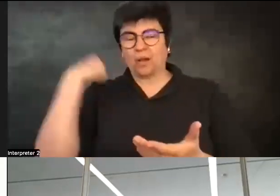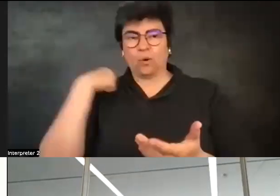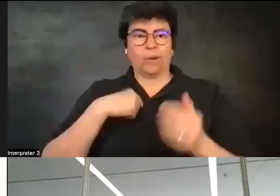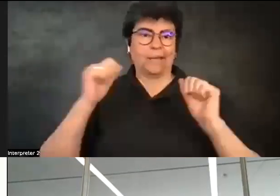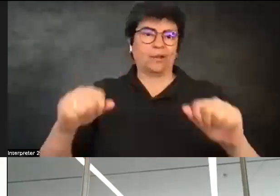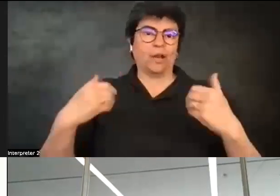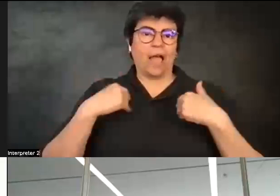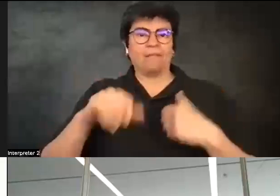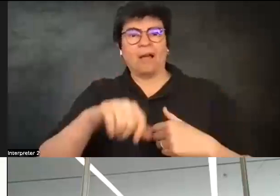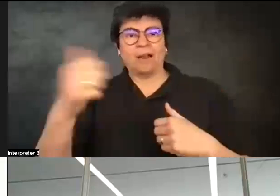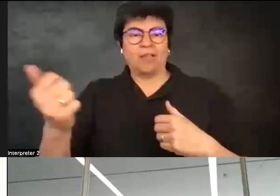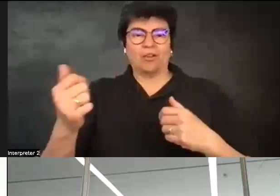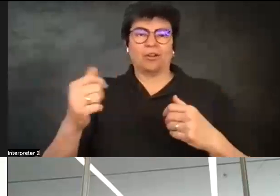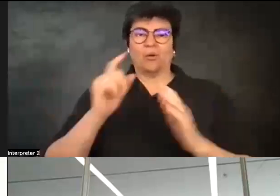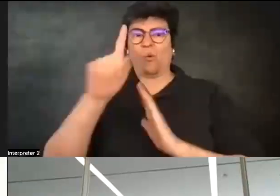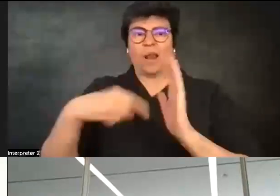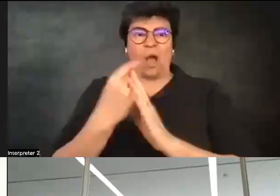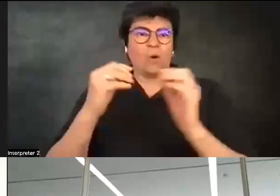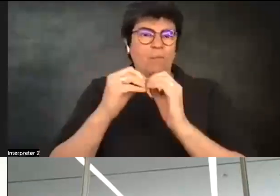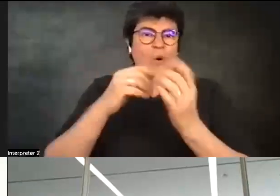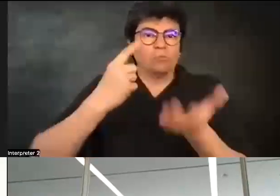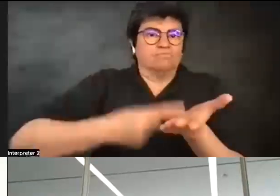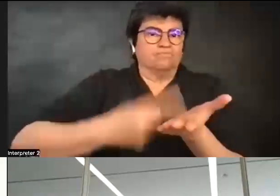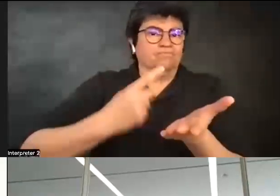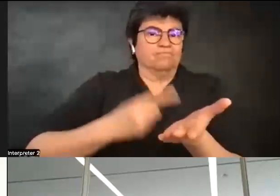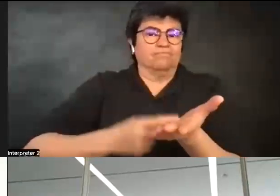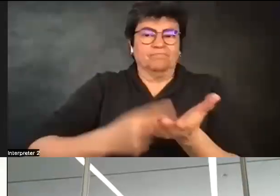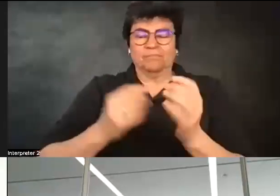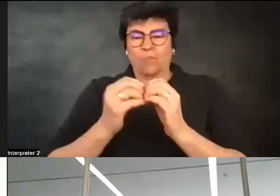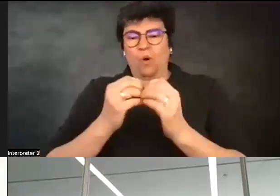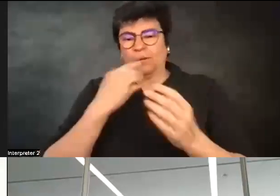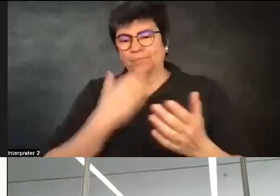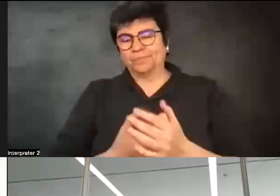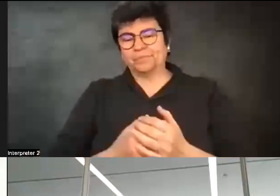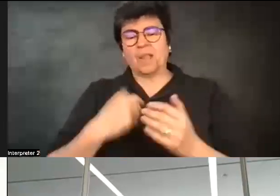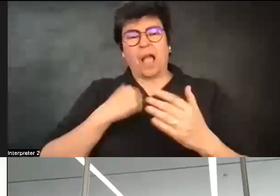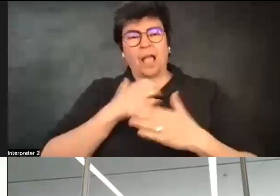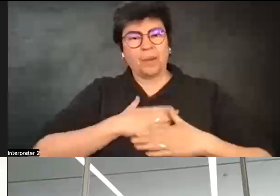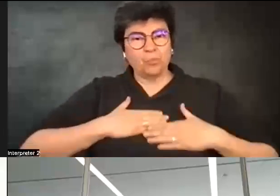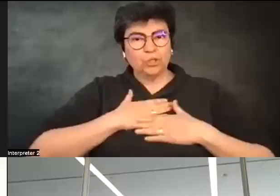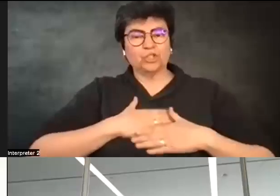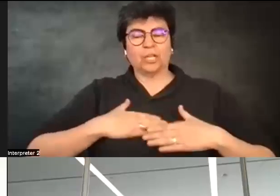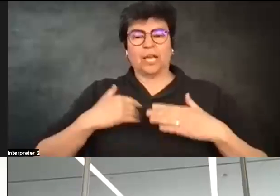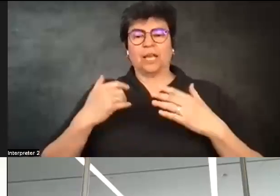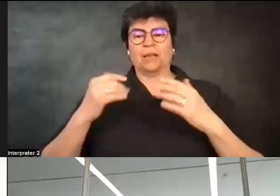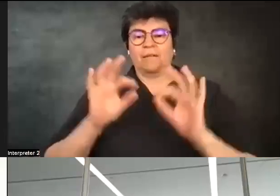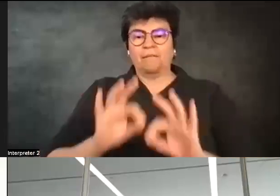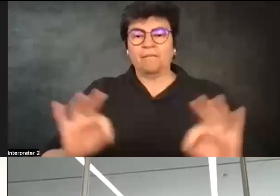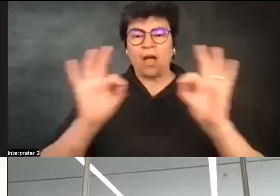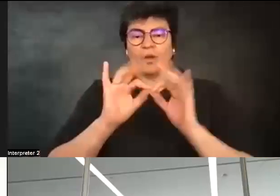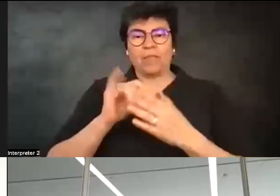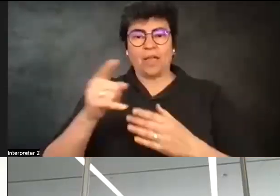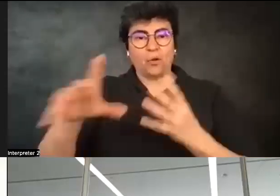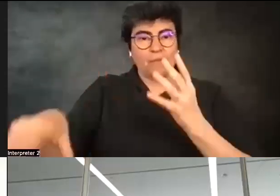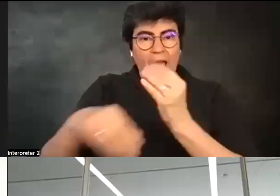another at least 1 hour of good conversation. I appreciate the value that you have